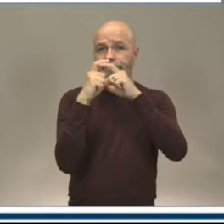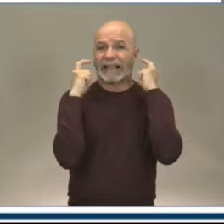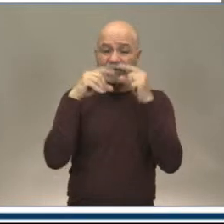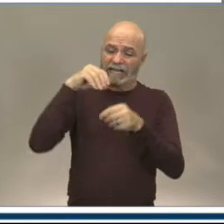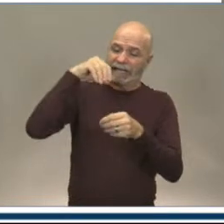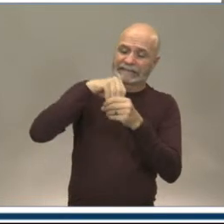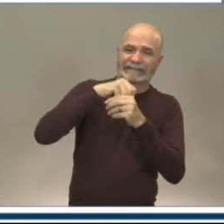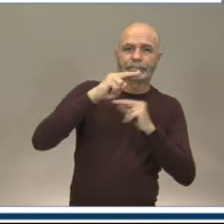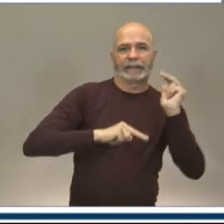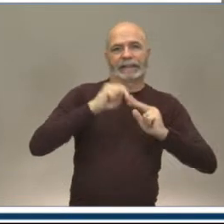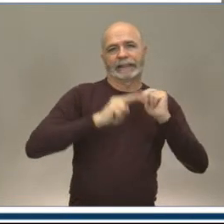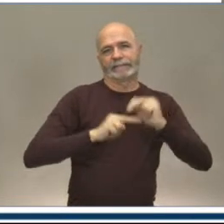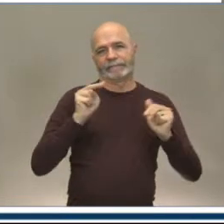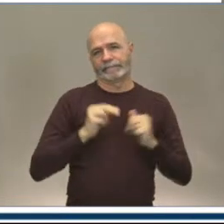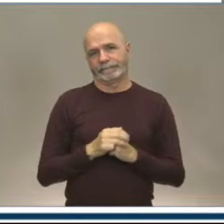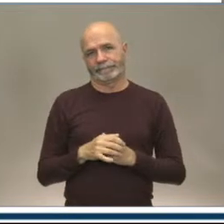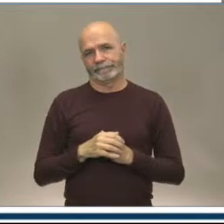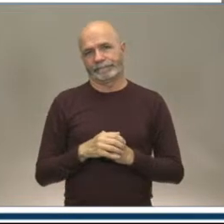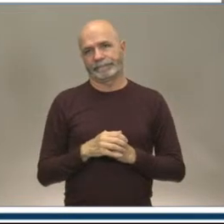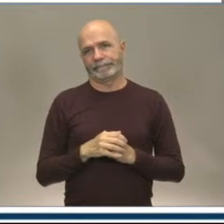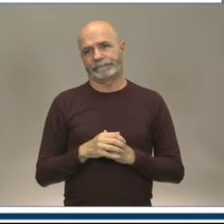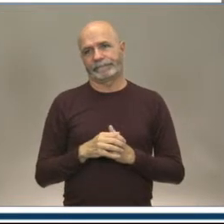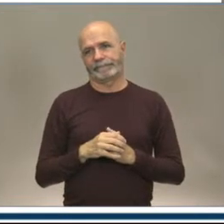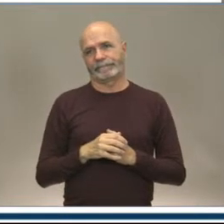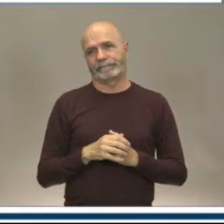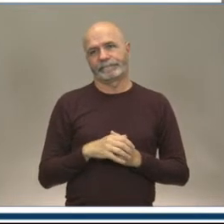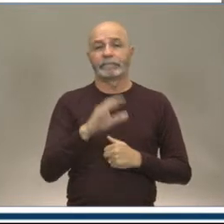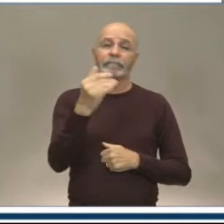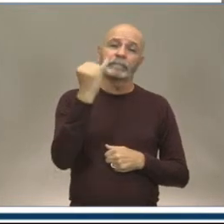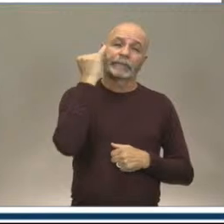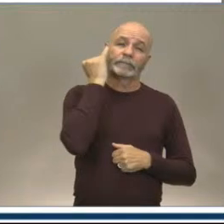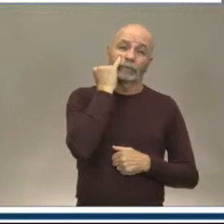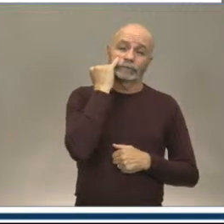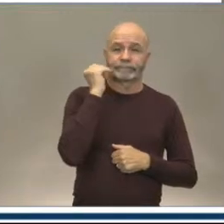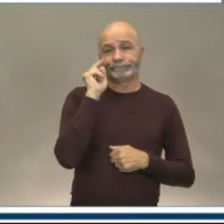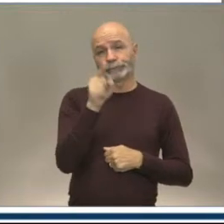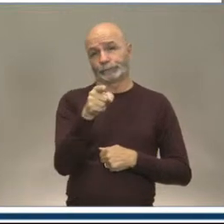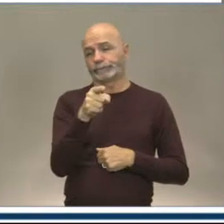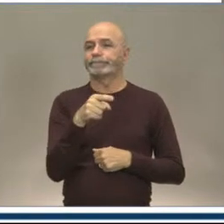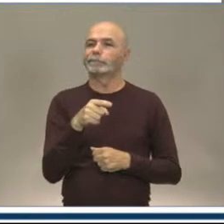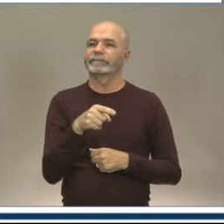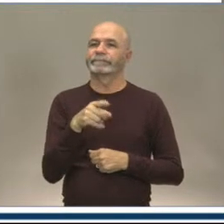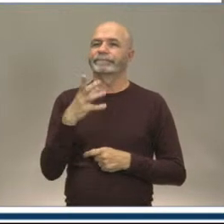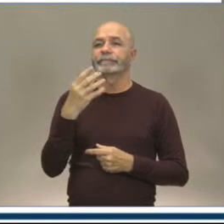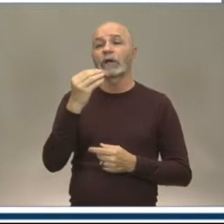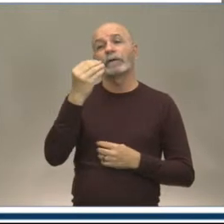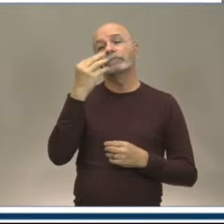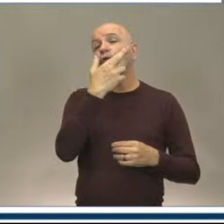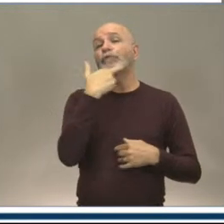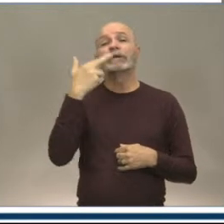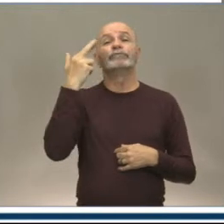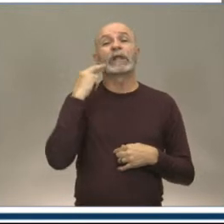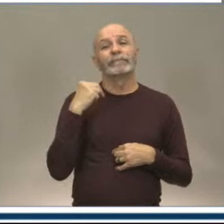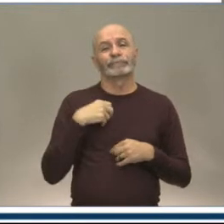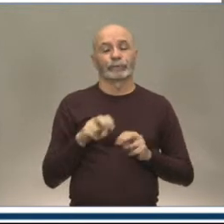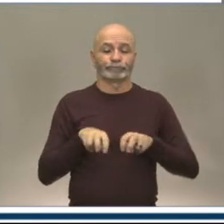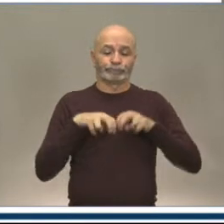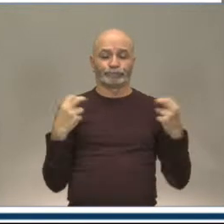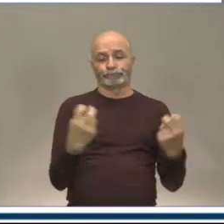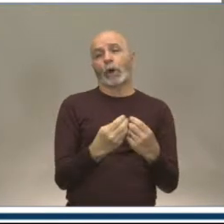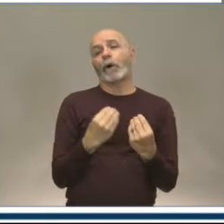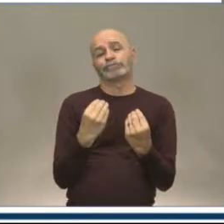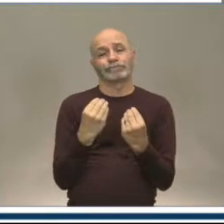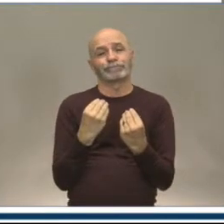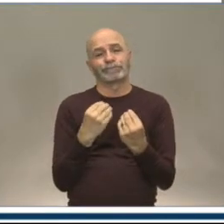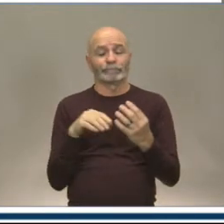places. And that even if you're in one of those activities that allow you to take your mask off, once it's done, you need to put your mask back